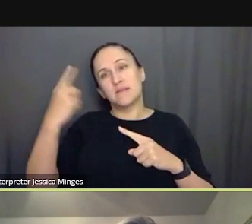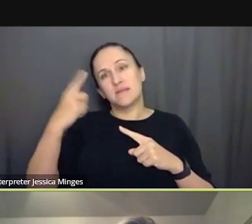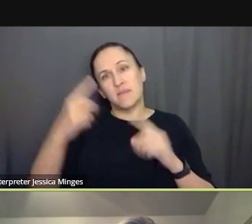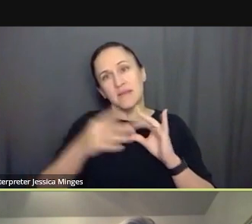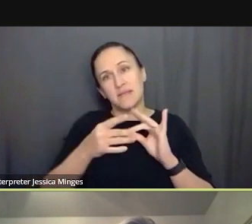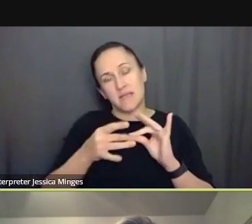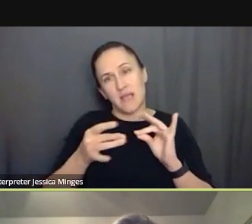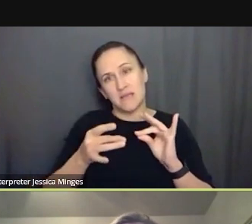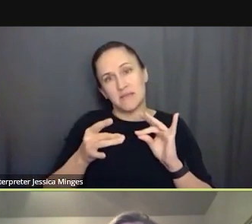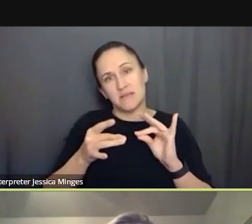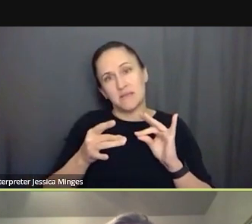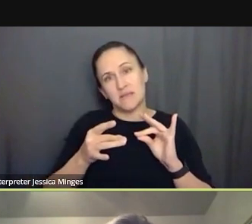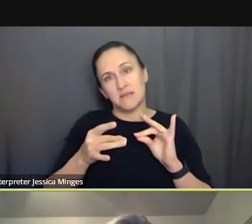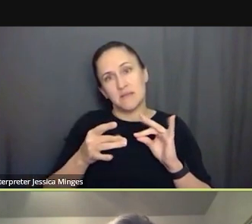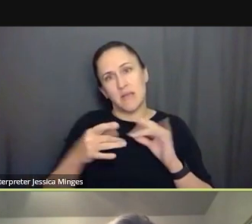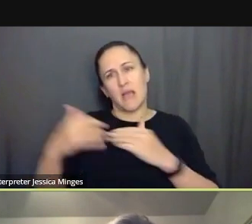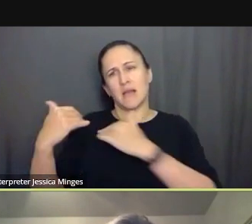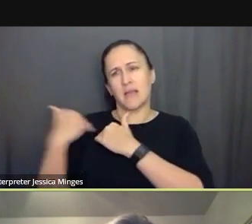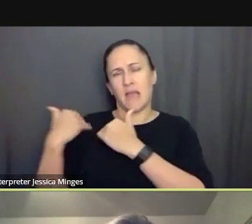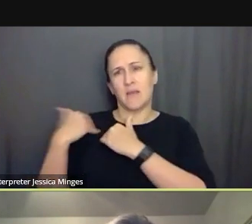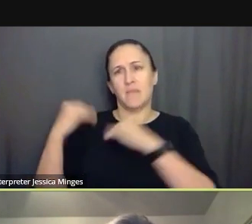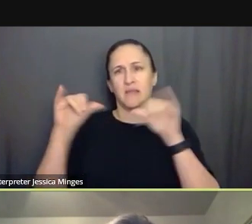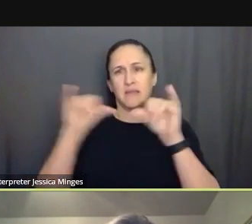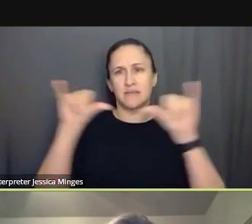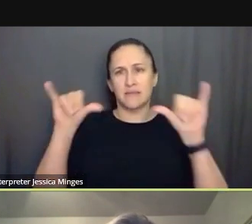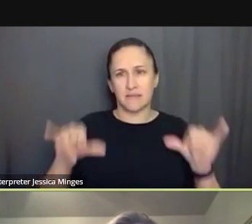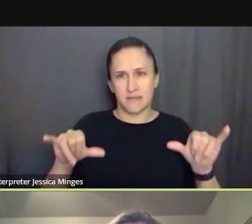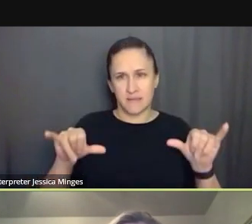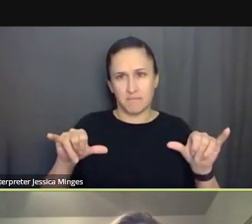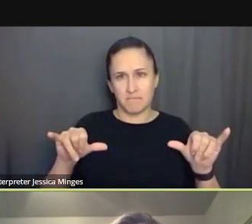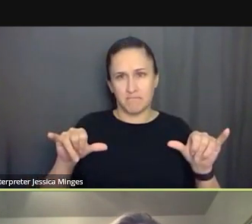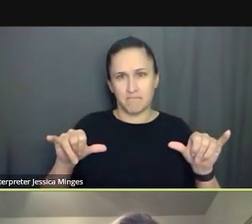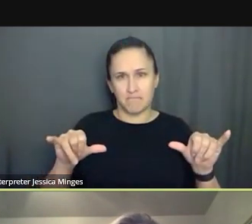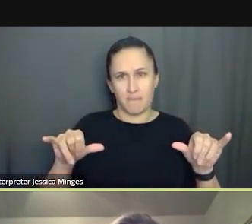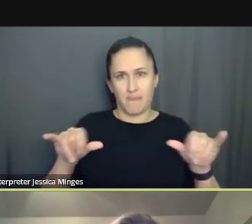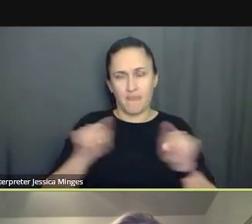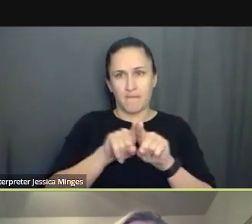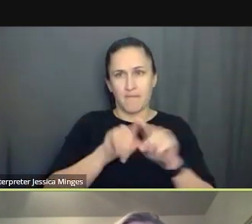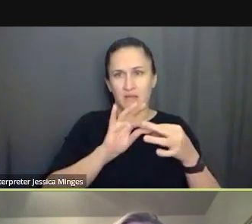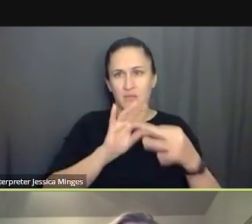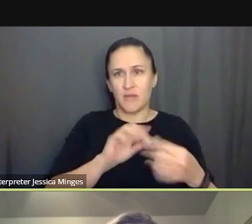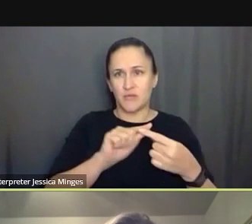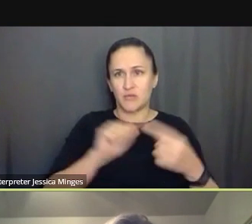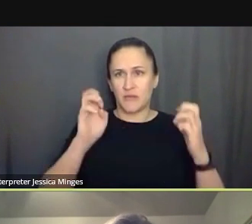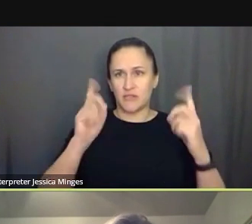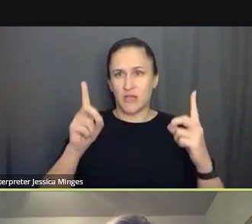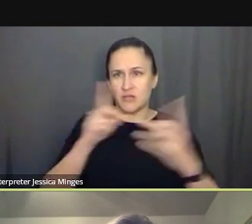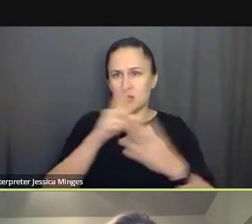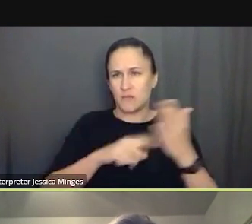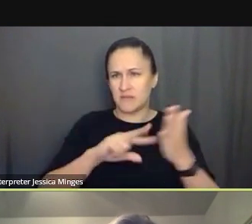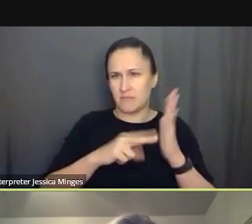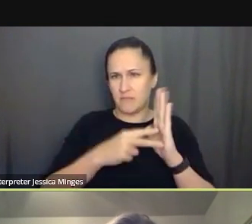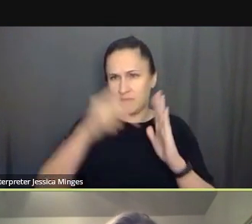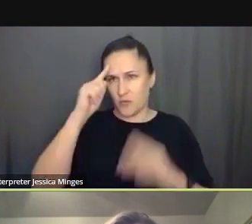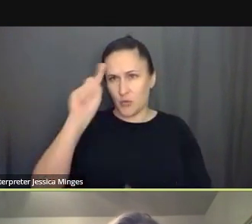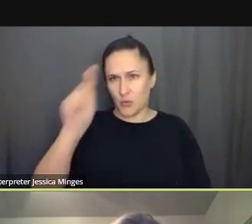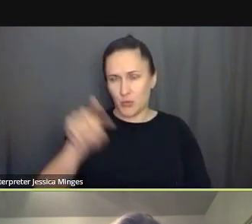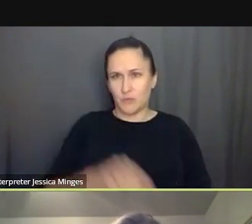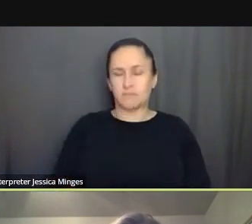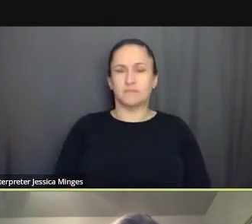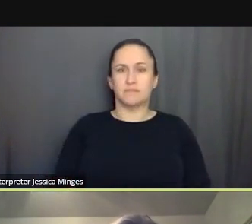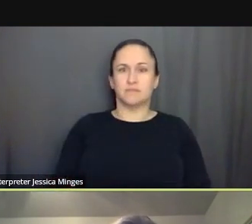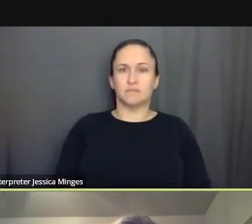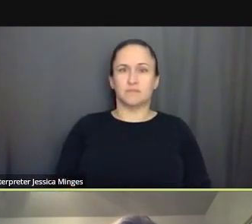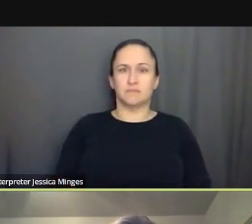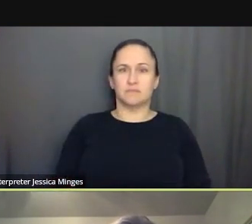says accountability system as it relates to education, what does that mean to you? And to